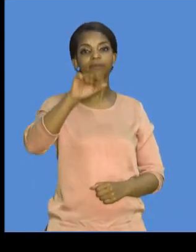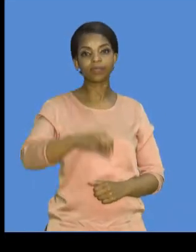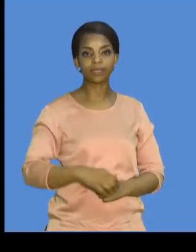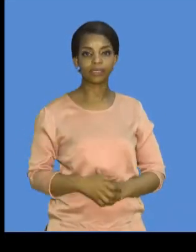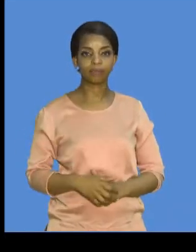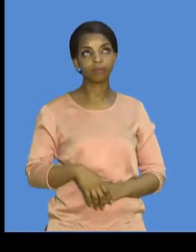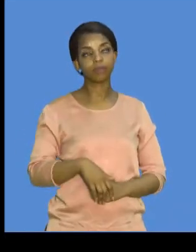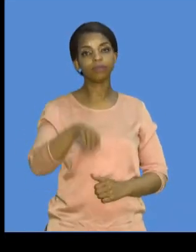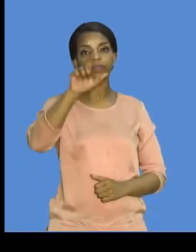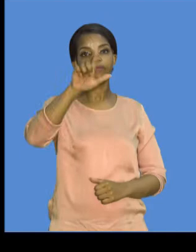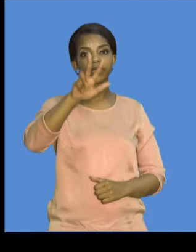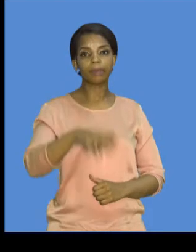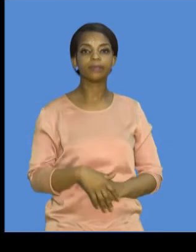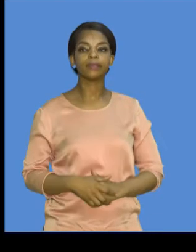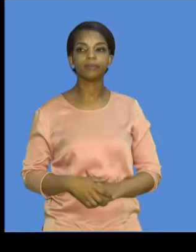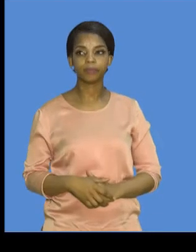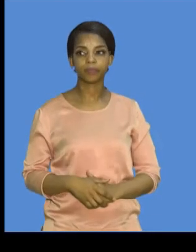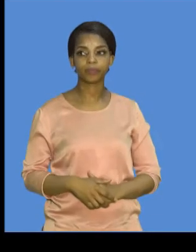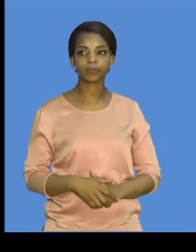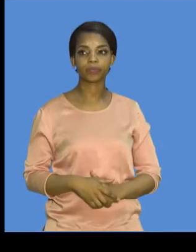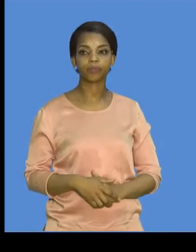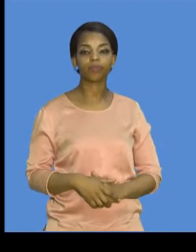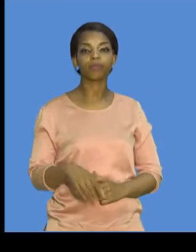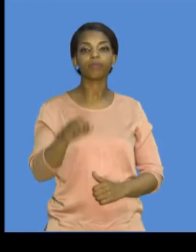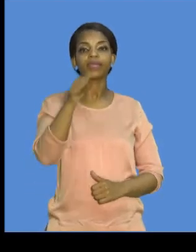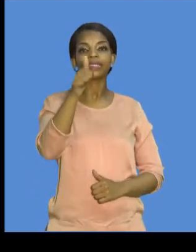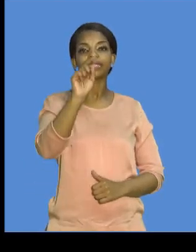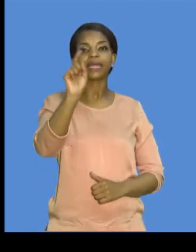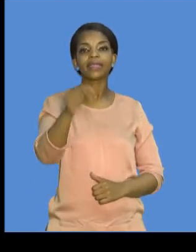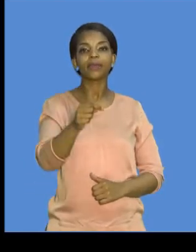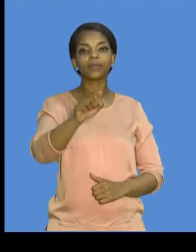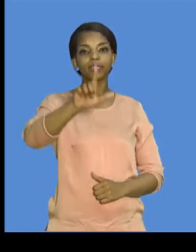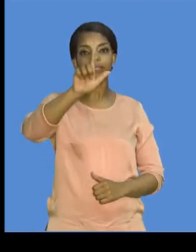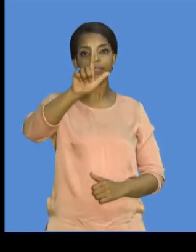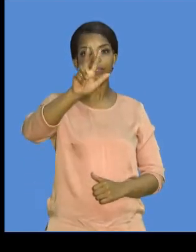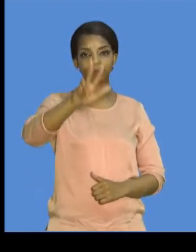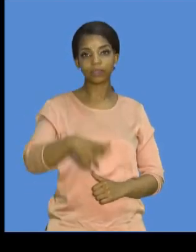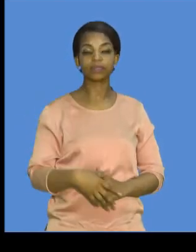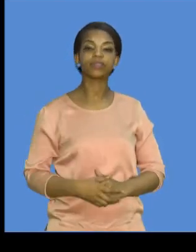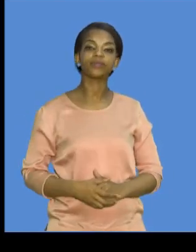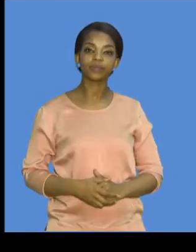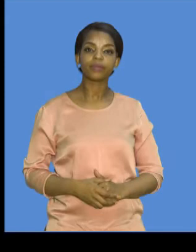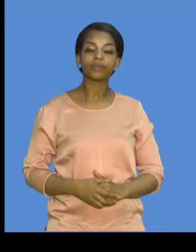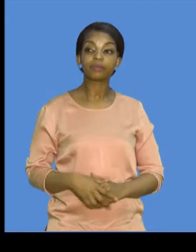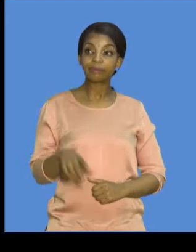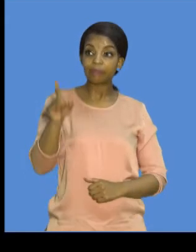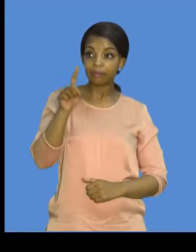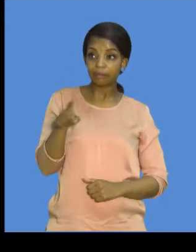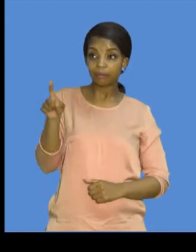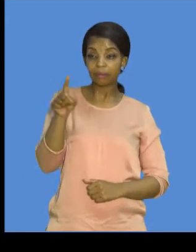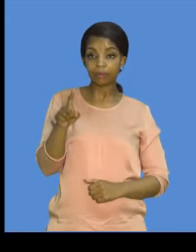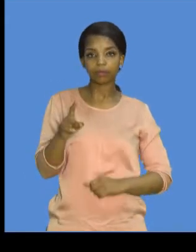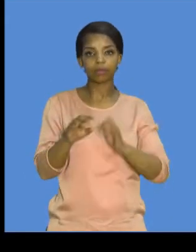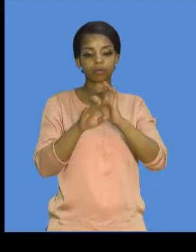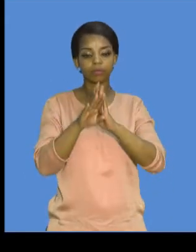6,078, right? It was 6,078 that we're dealing with here. So those are the values that we see. So you